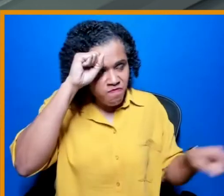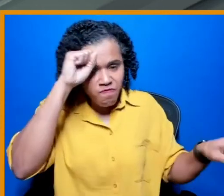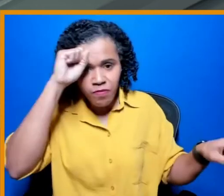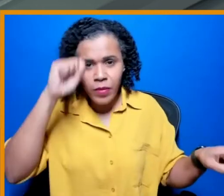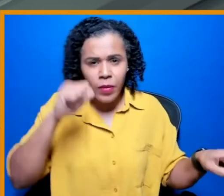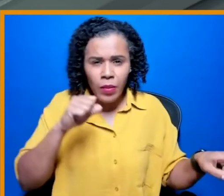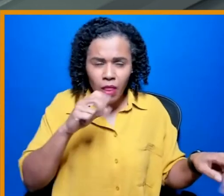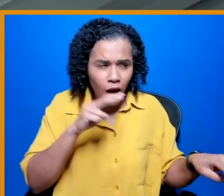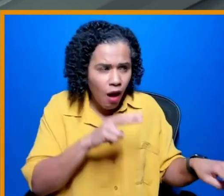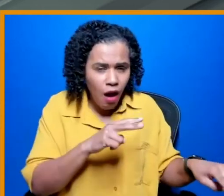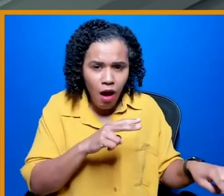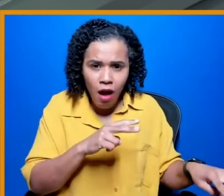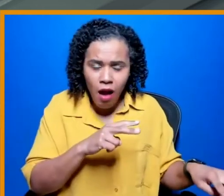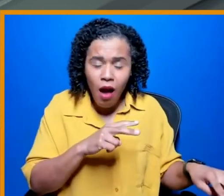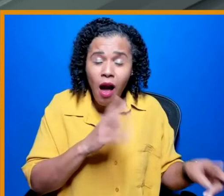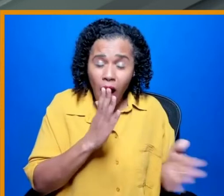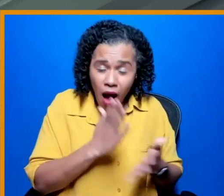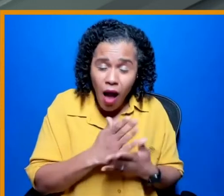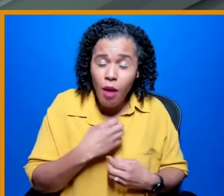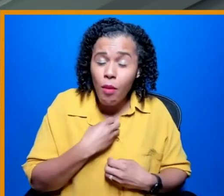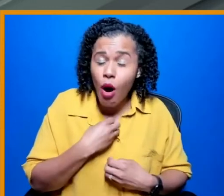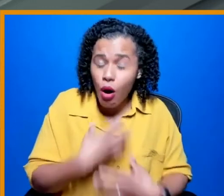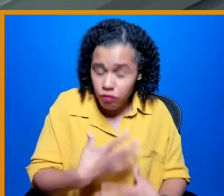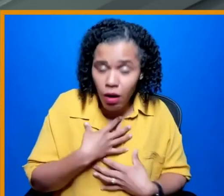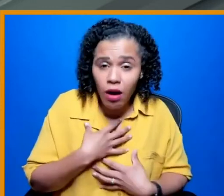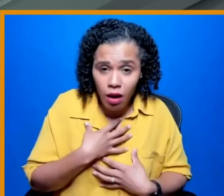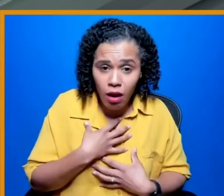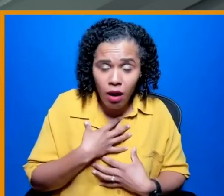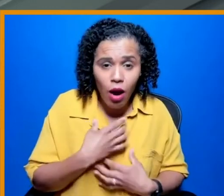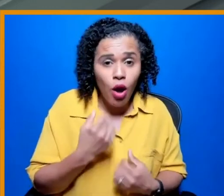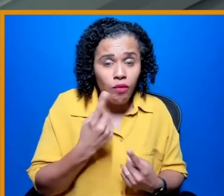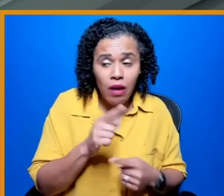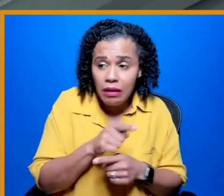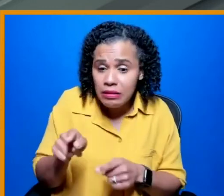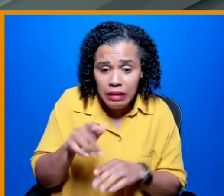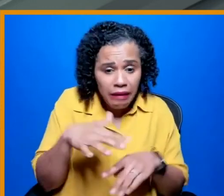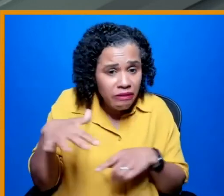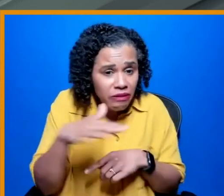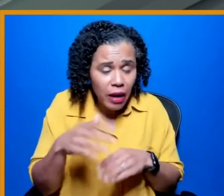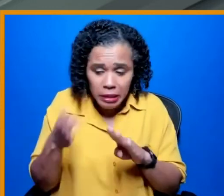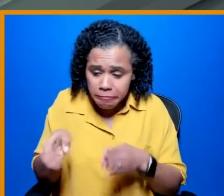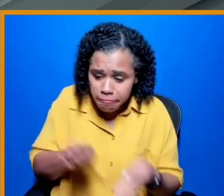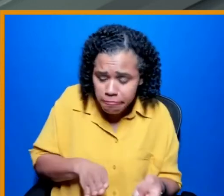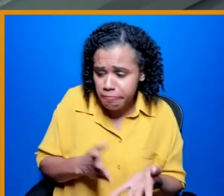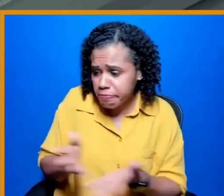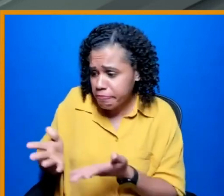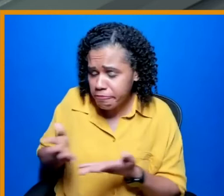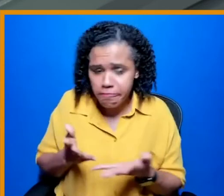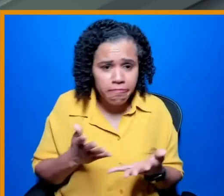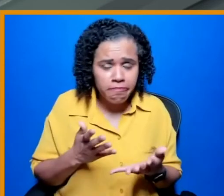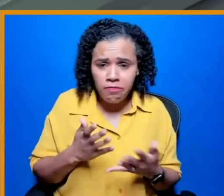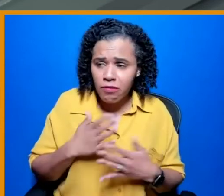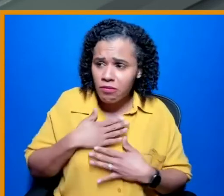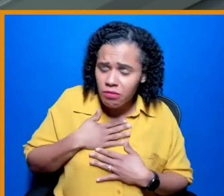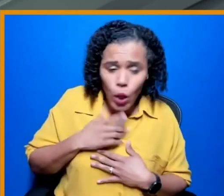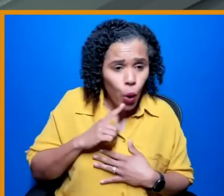realised that when they were seeing their loved ones slip away, unable to have the comfort of their